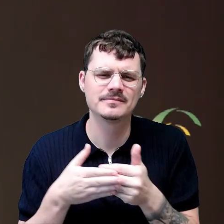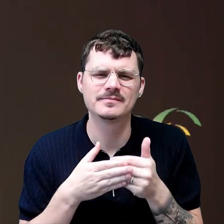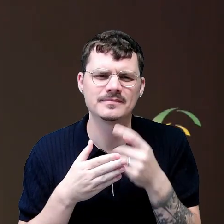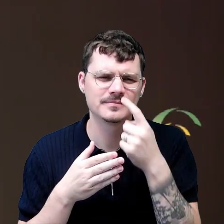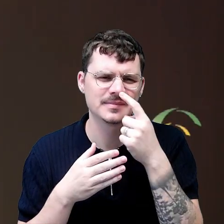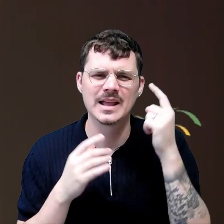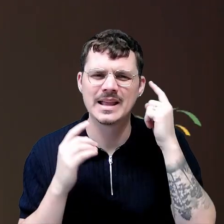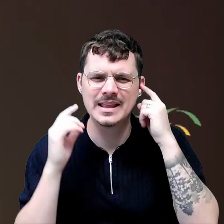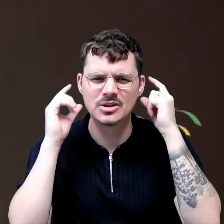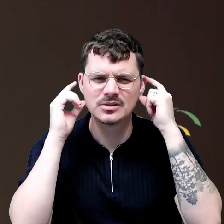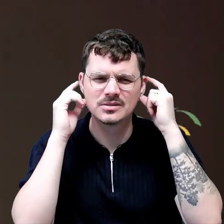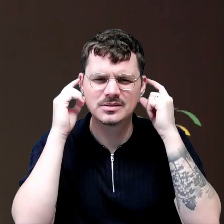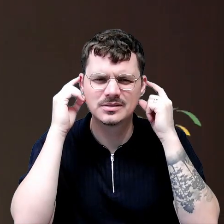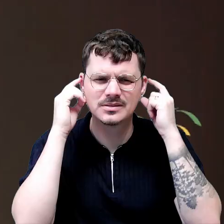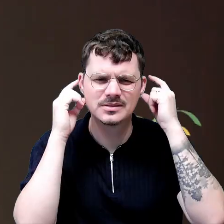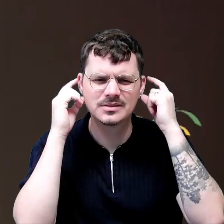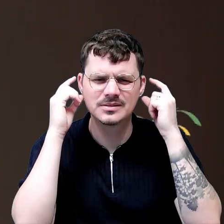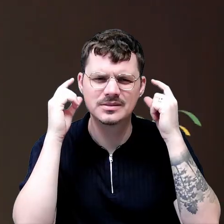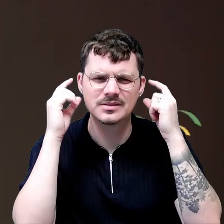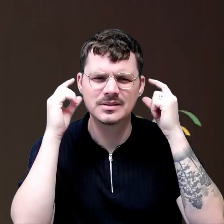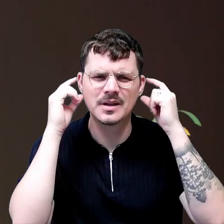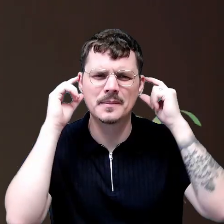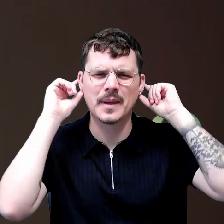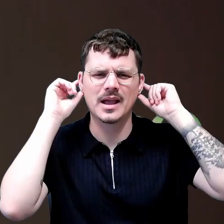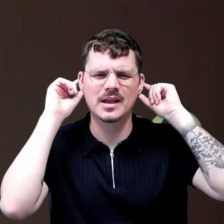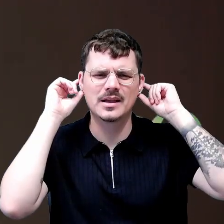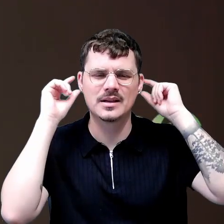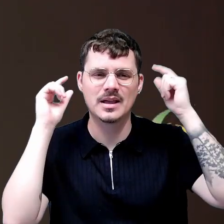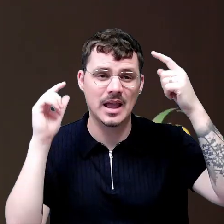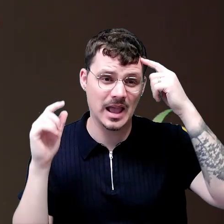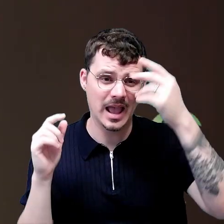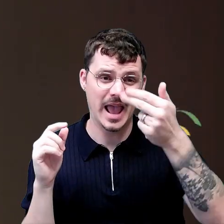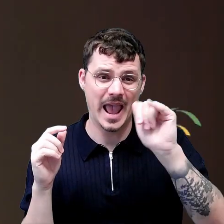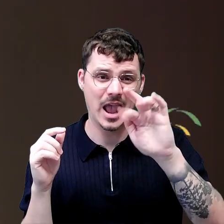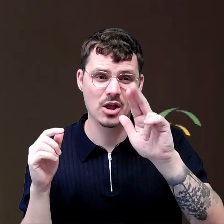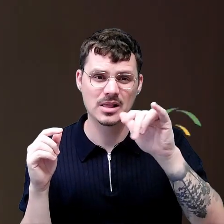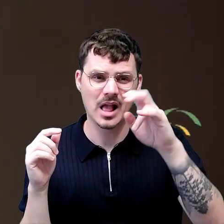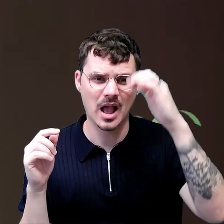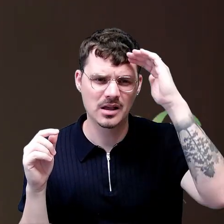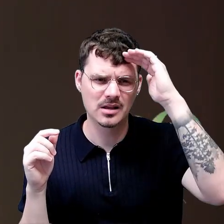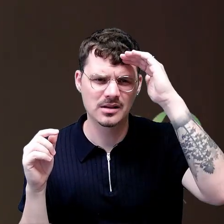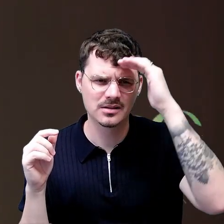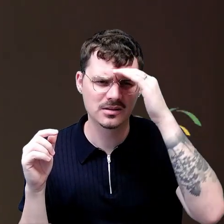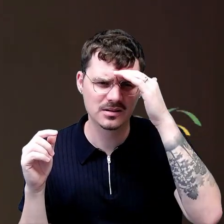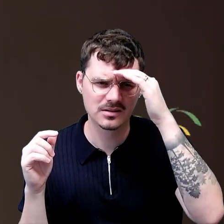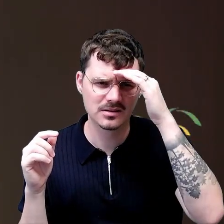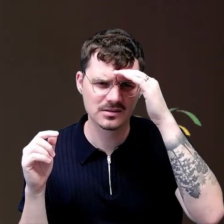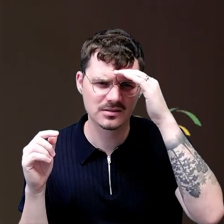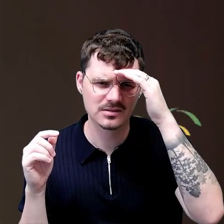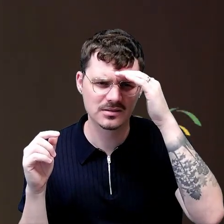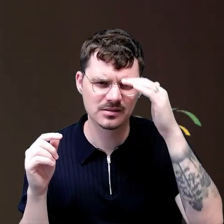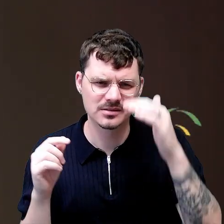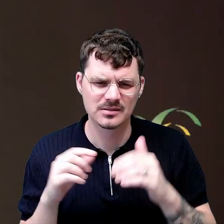His ears were in the wrong place, and they were tilted back. His hairline was way down here.